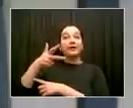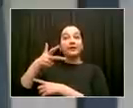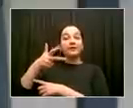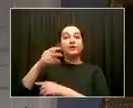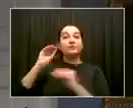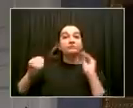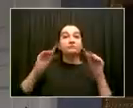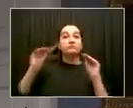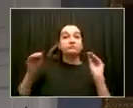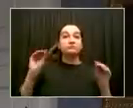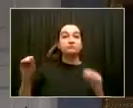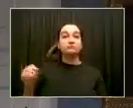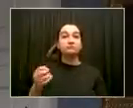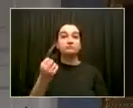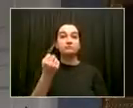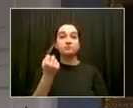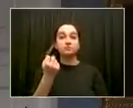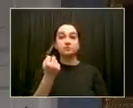Deputy Commissioner. Inspector.